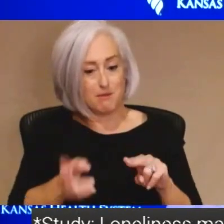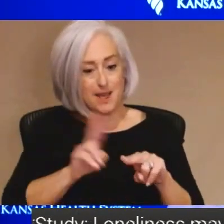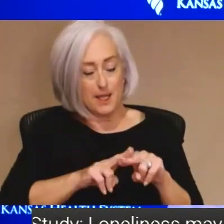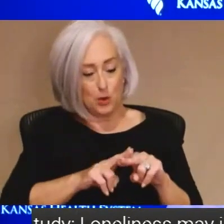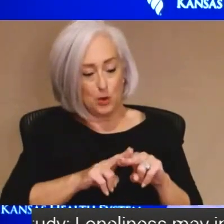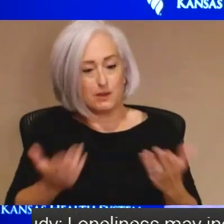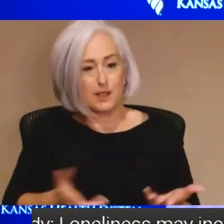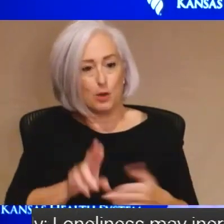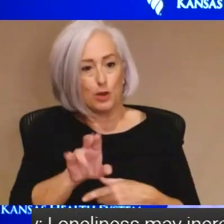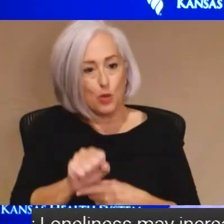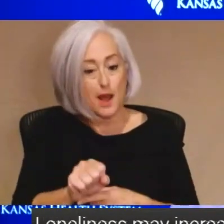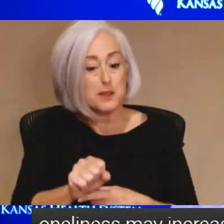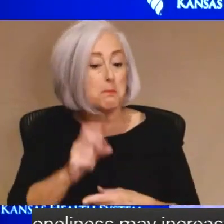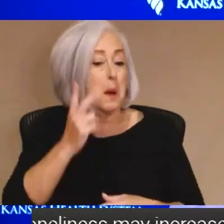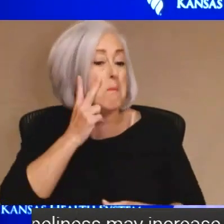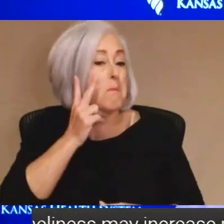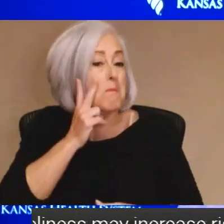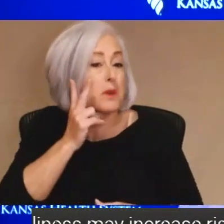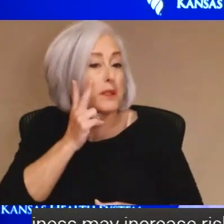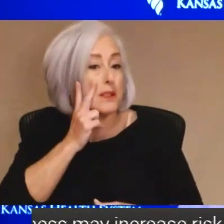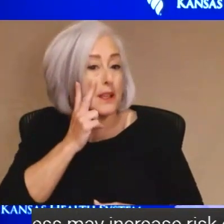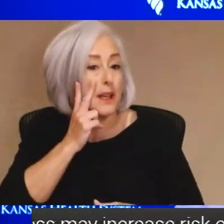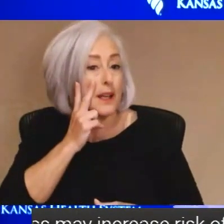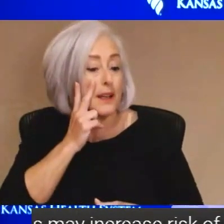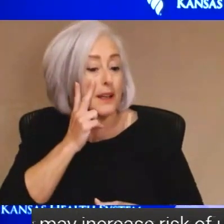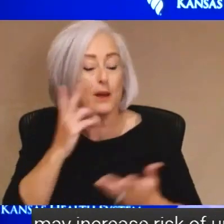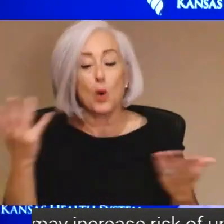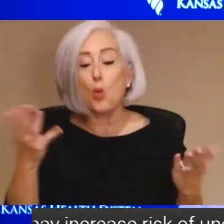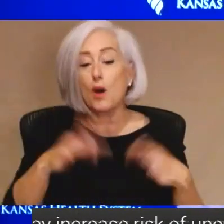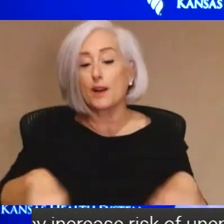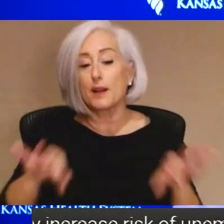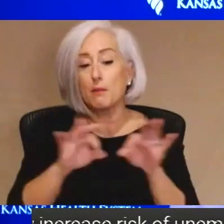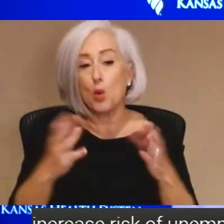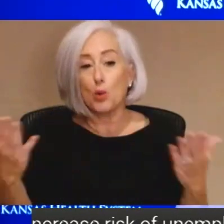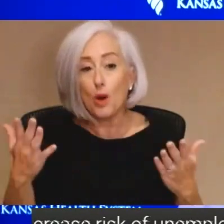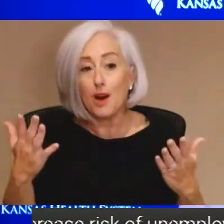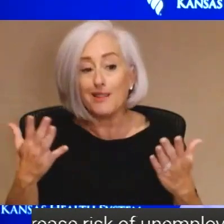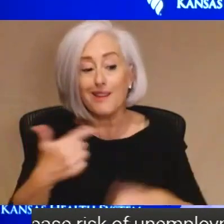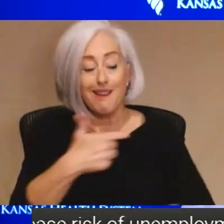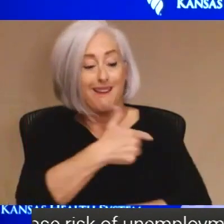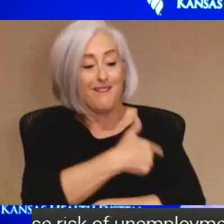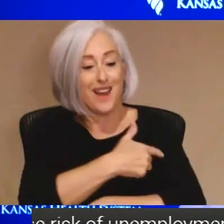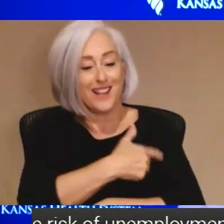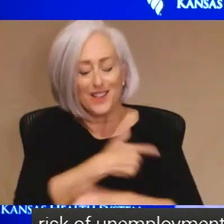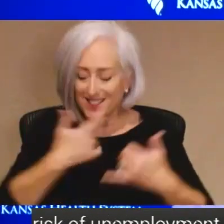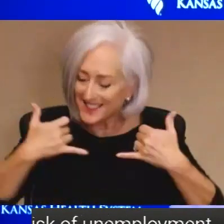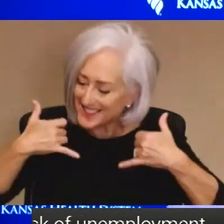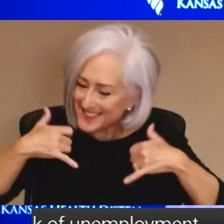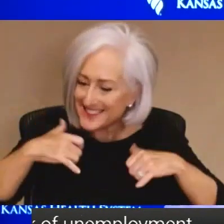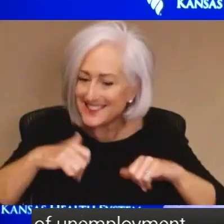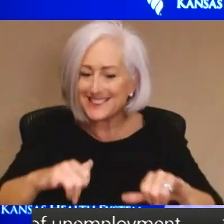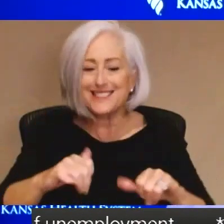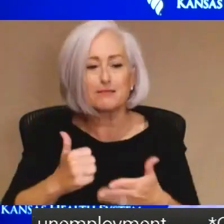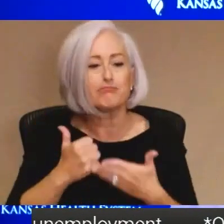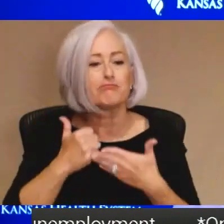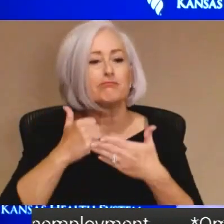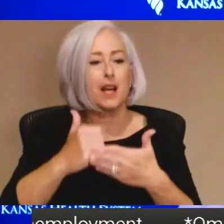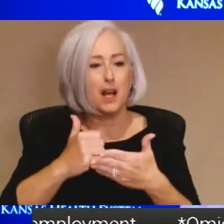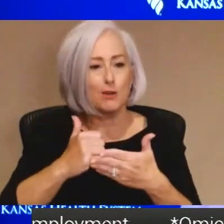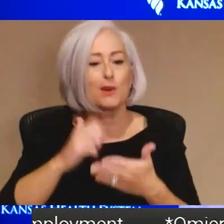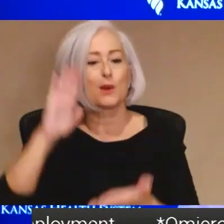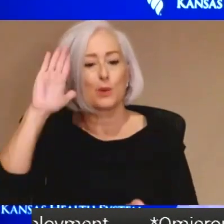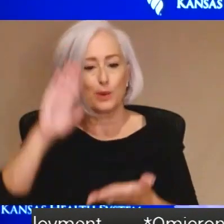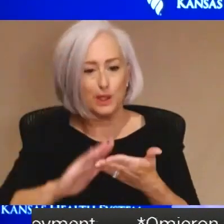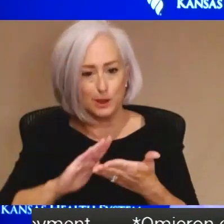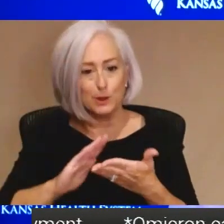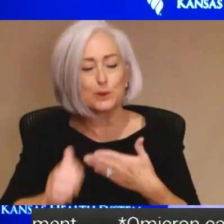important part is these vaccines continue to be effective against all these variants and reducing your risk of hospitalization, severe disease, and death if